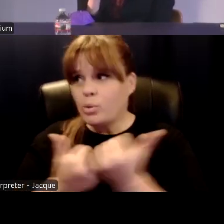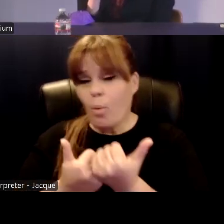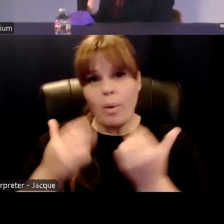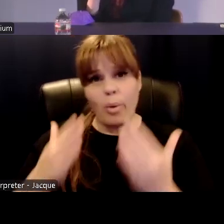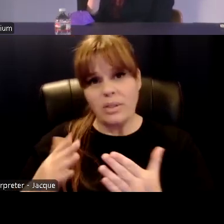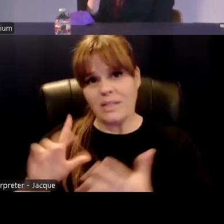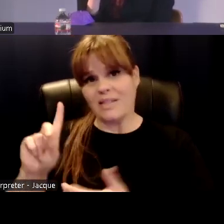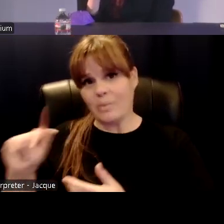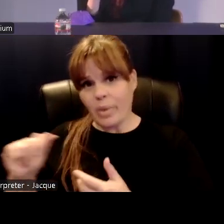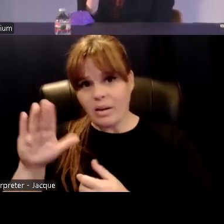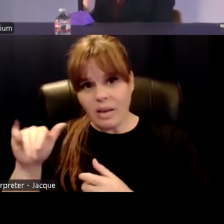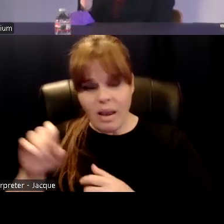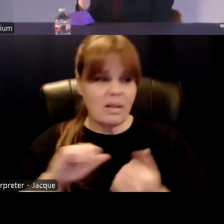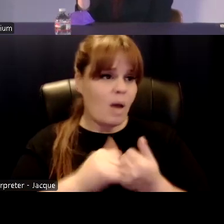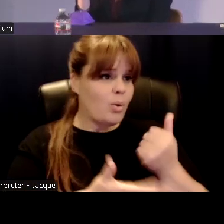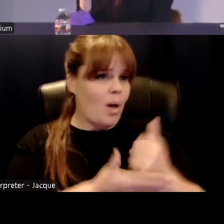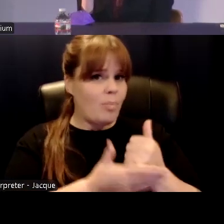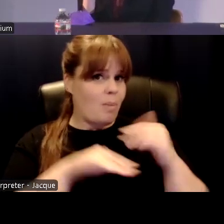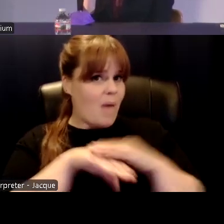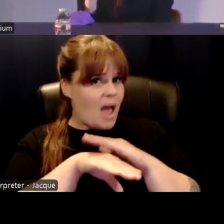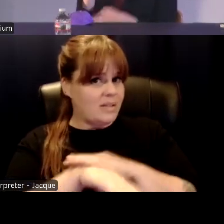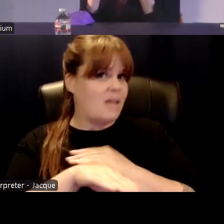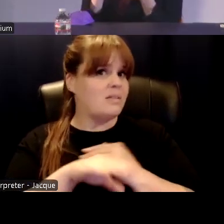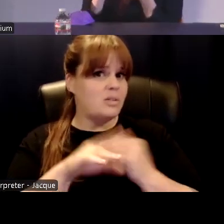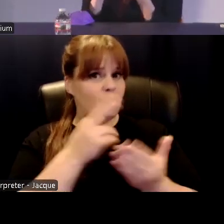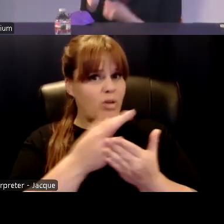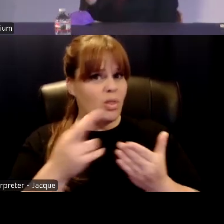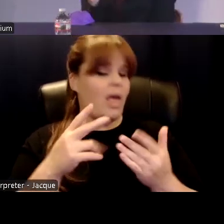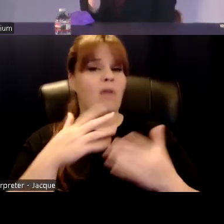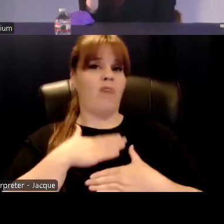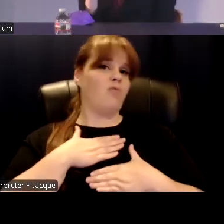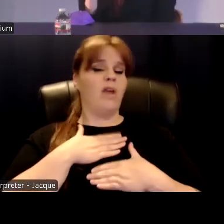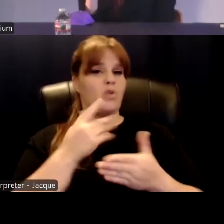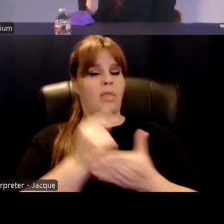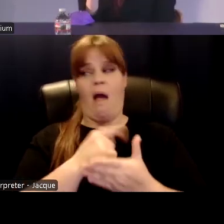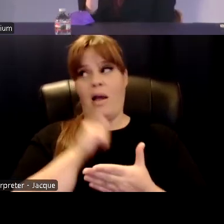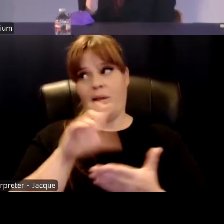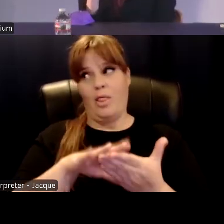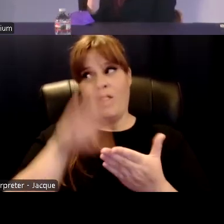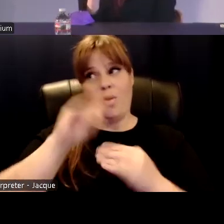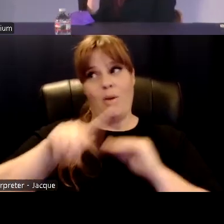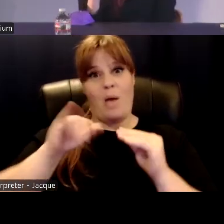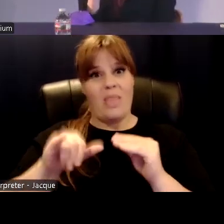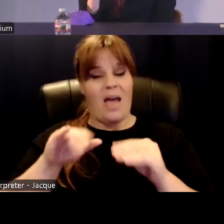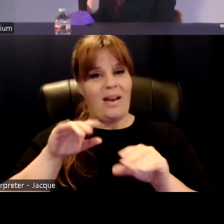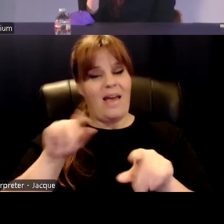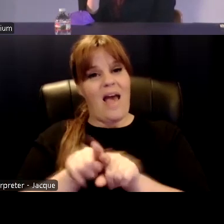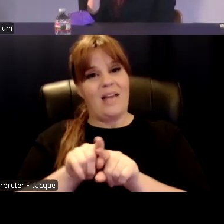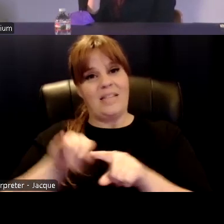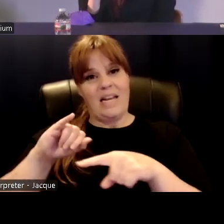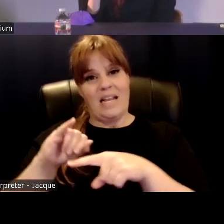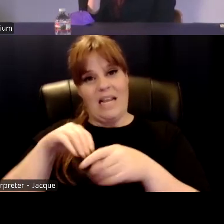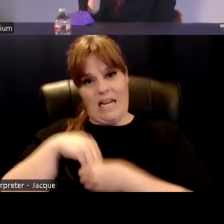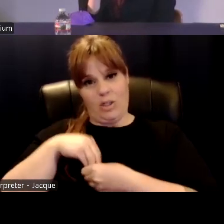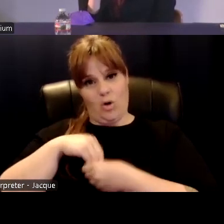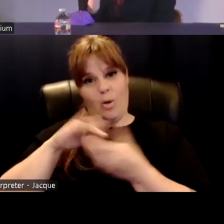to help them access resources like recreational therapy. I didn't learn about that as an internal medicine doctor, but I've learned from